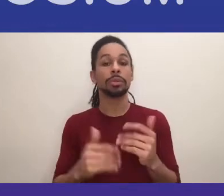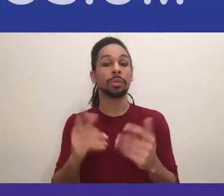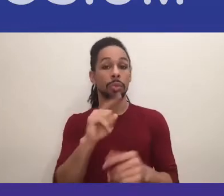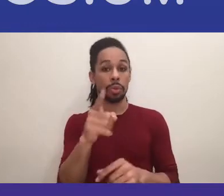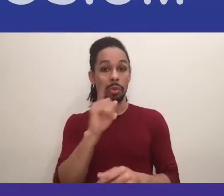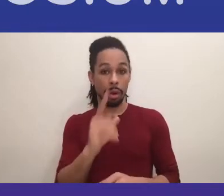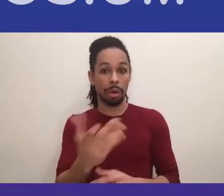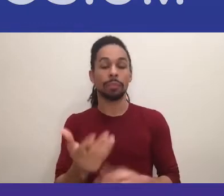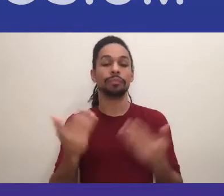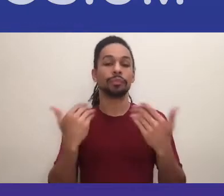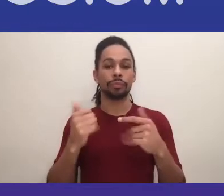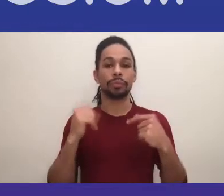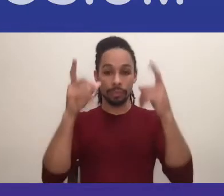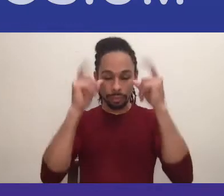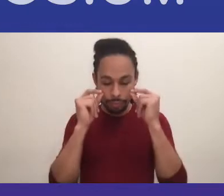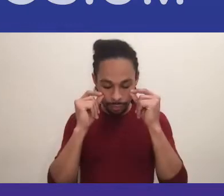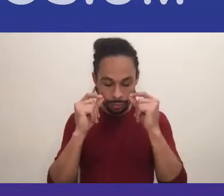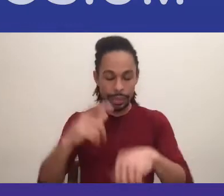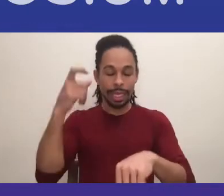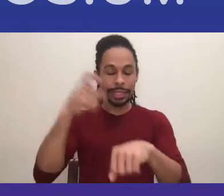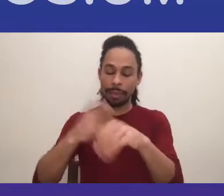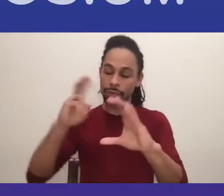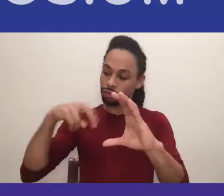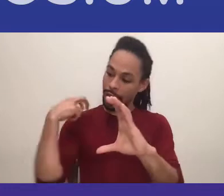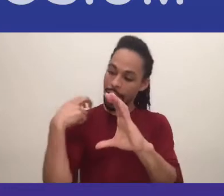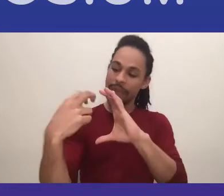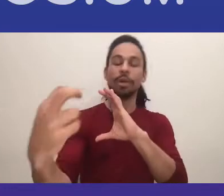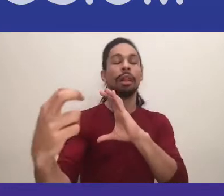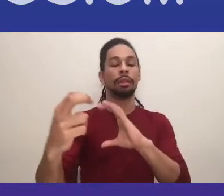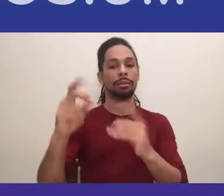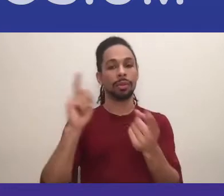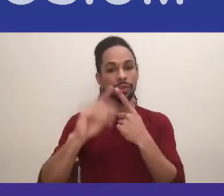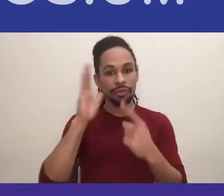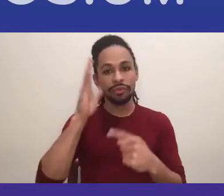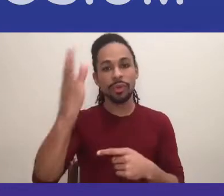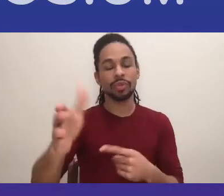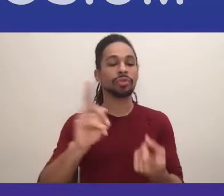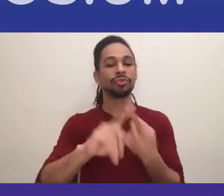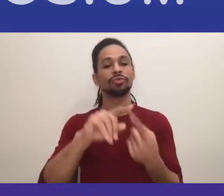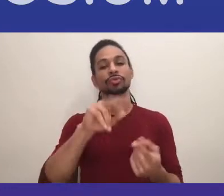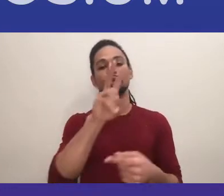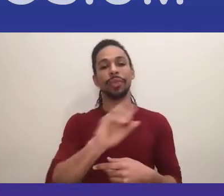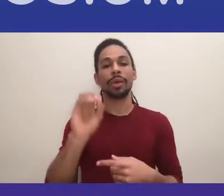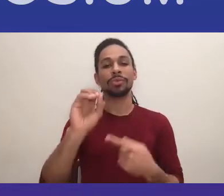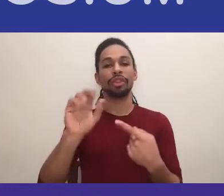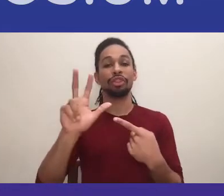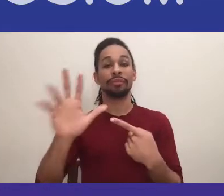time travel into the future, into 2035.